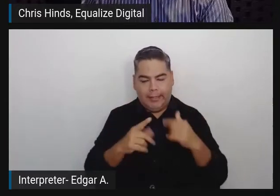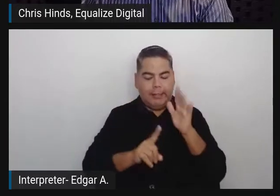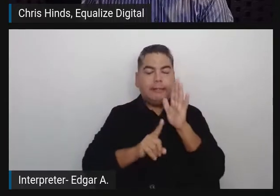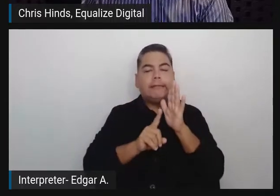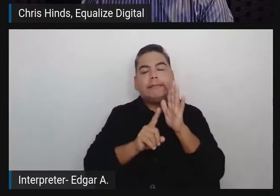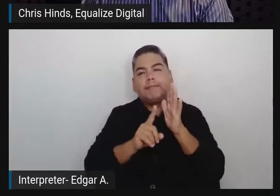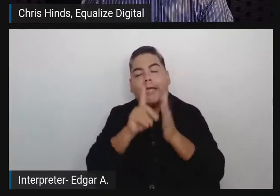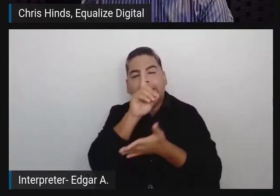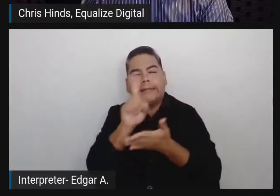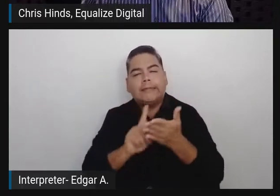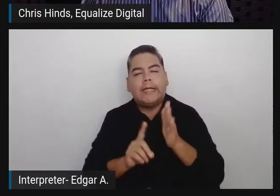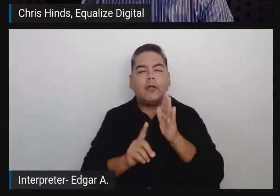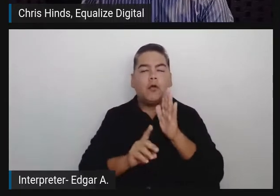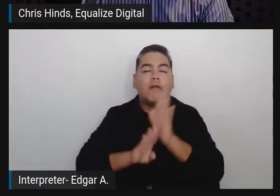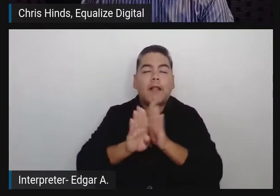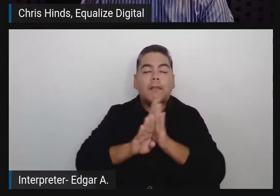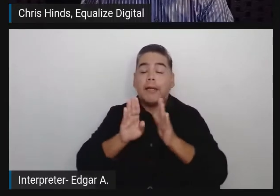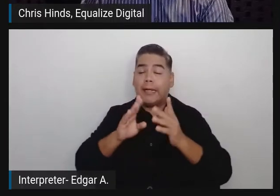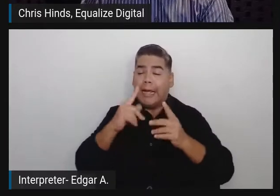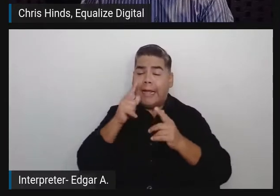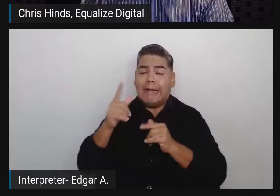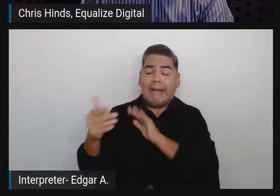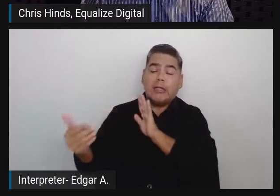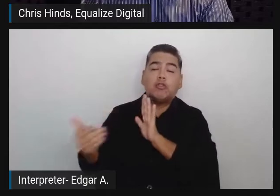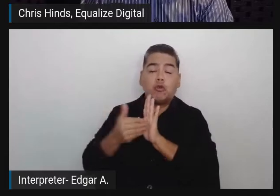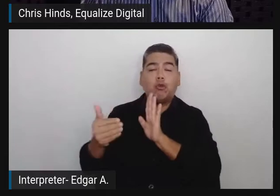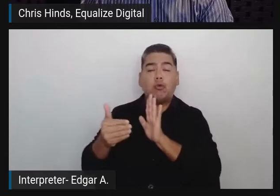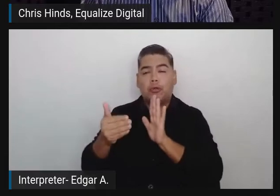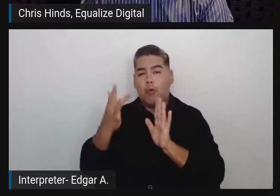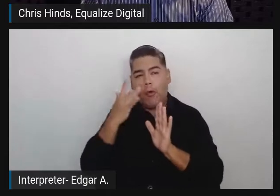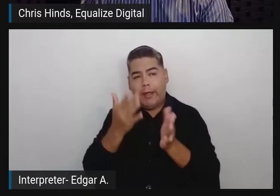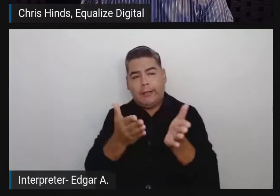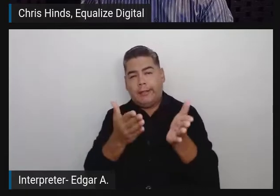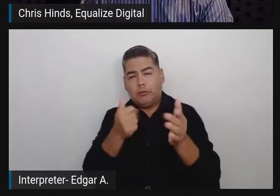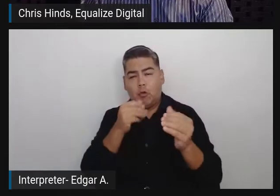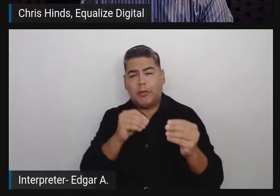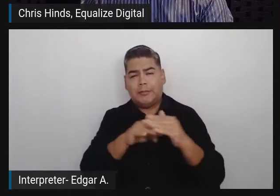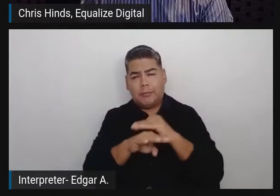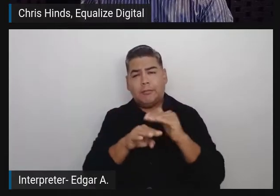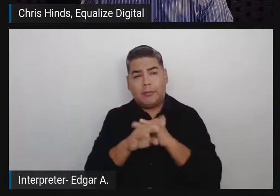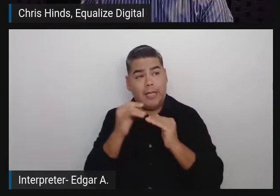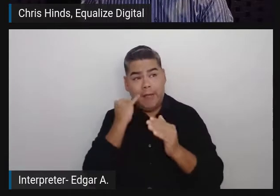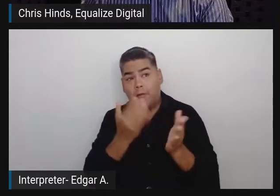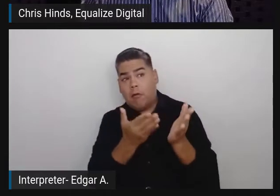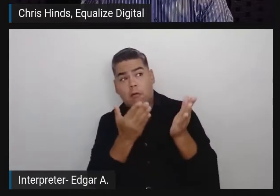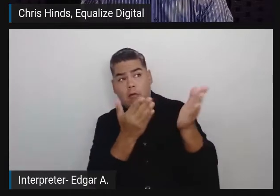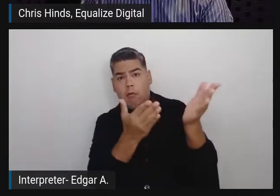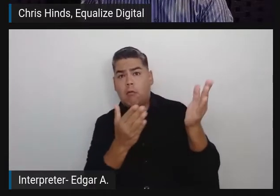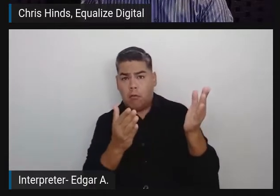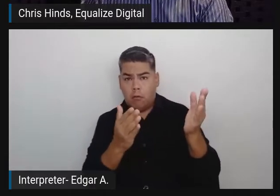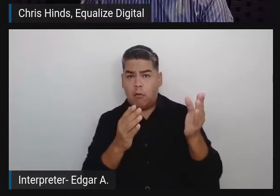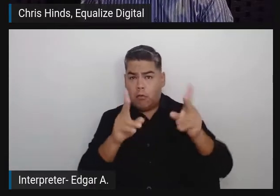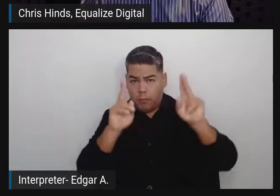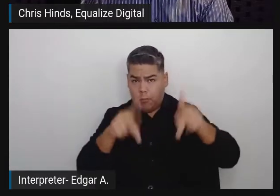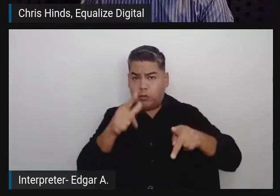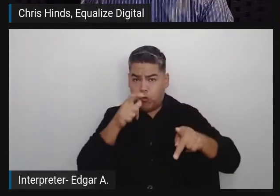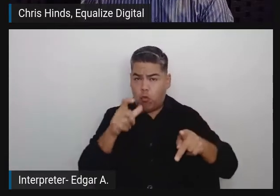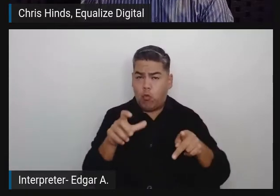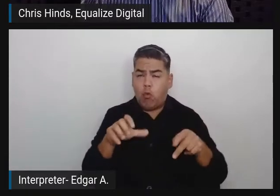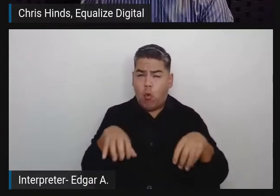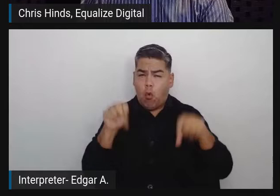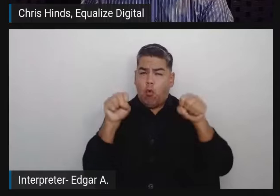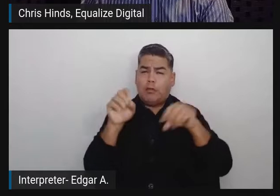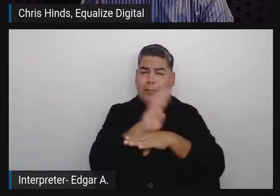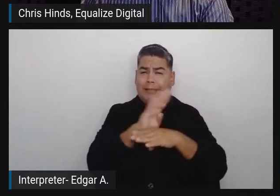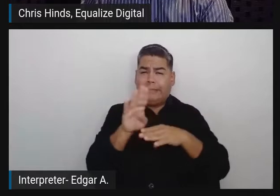site that's not accessible. Ultimately, that is going to be on the owner of the business who is presenting that website to the world. But it